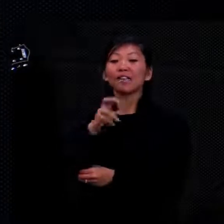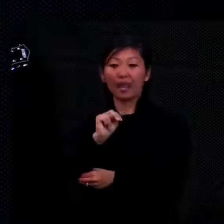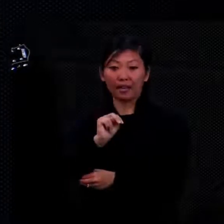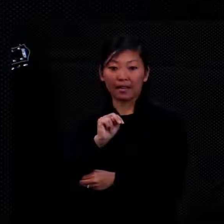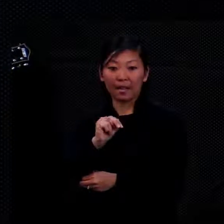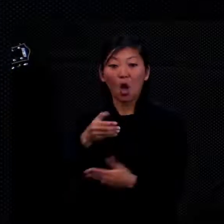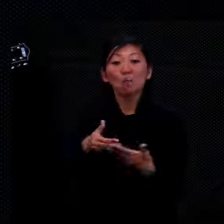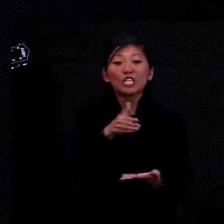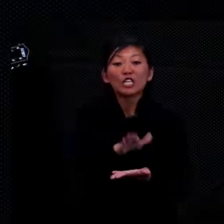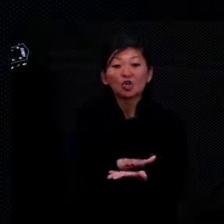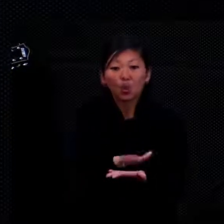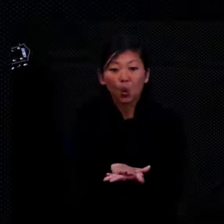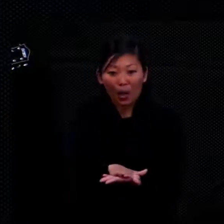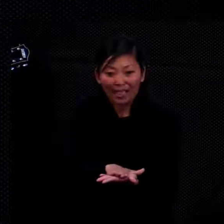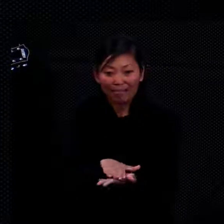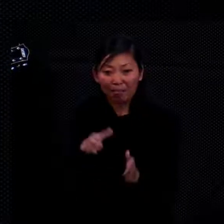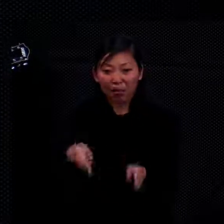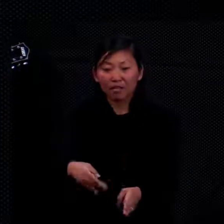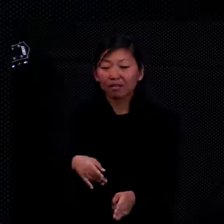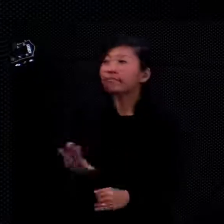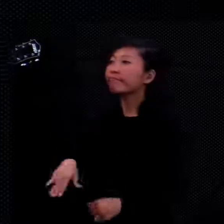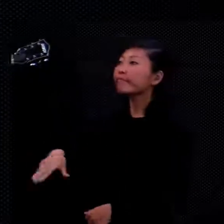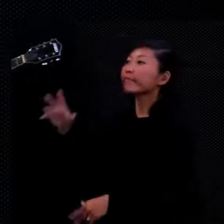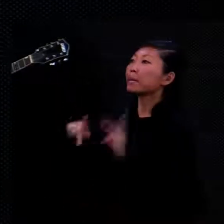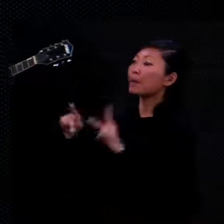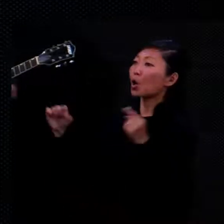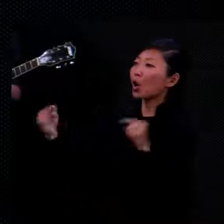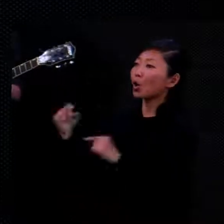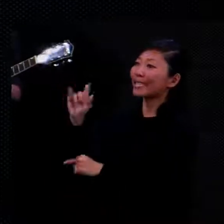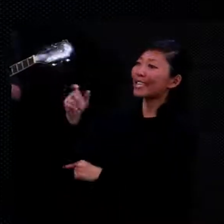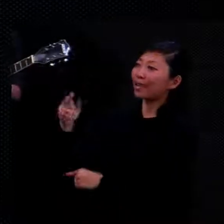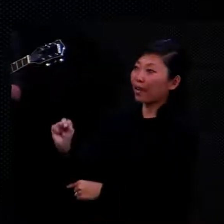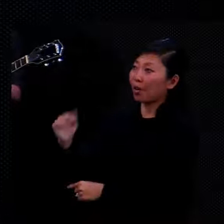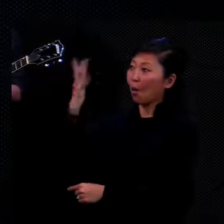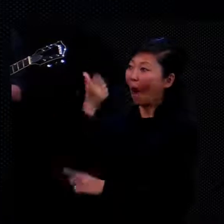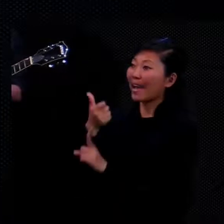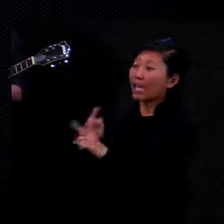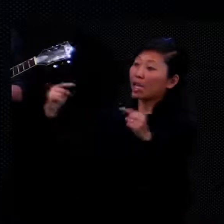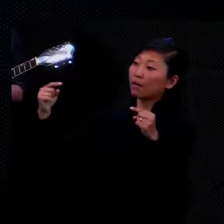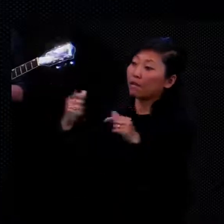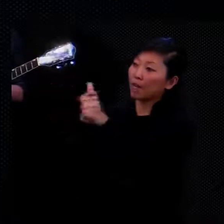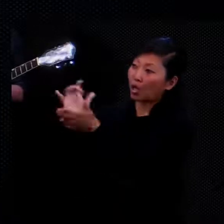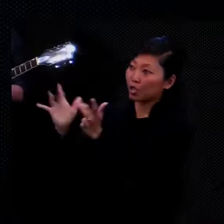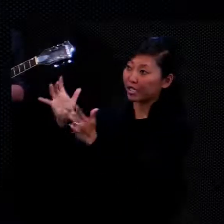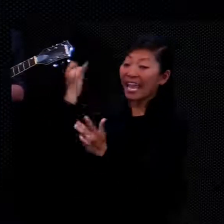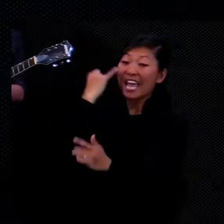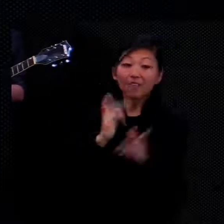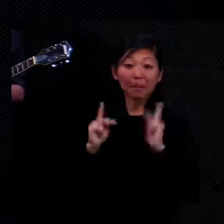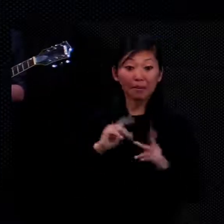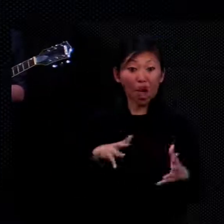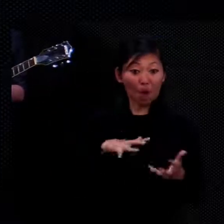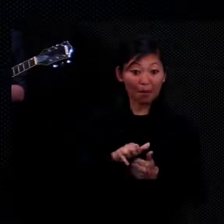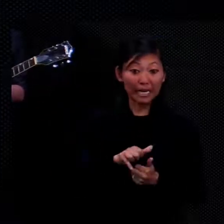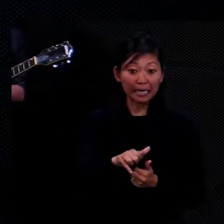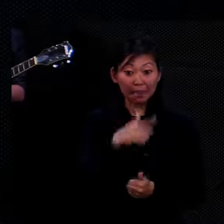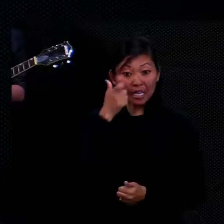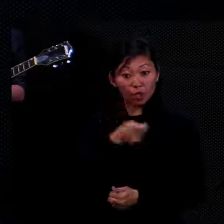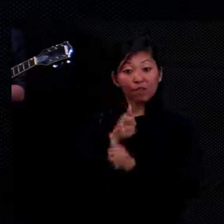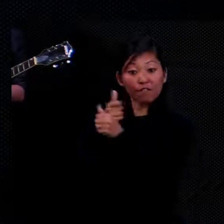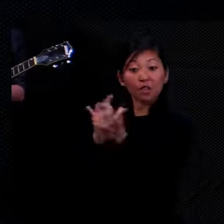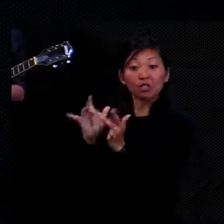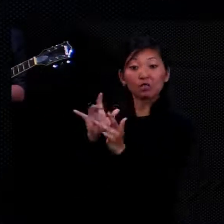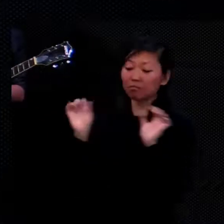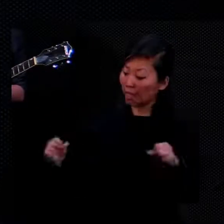lesson. People hurt Stephen because he followed Jesus. When people are mean to you because you love Jesus, you